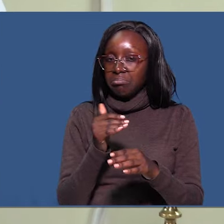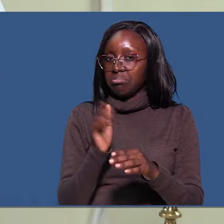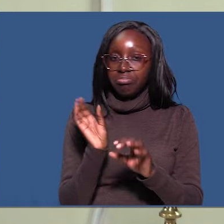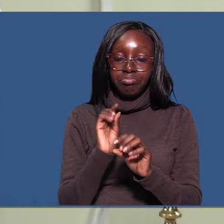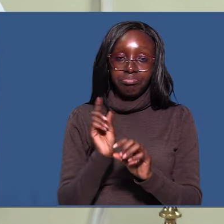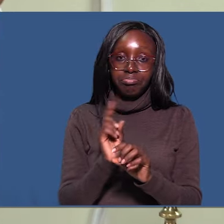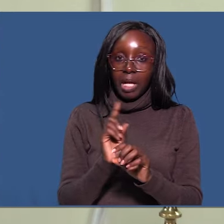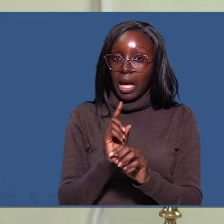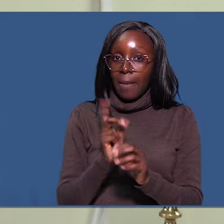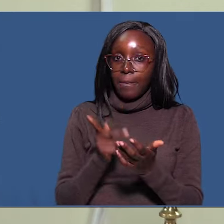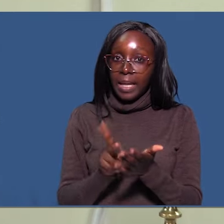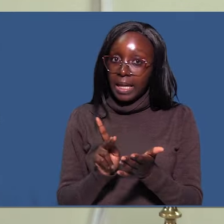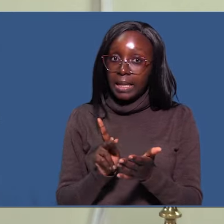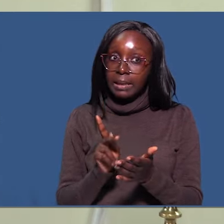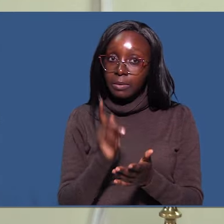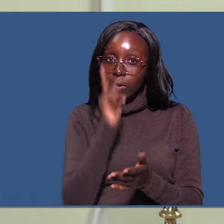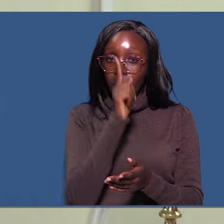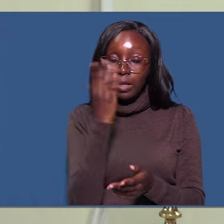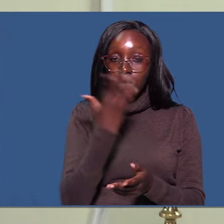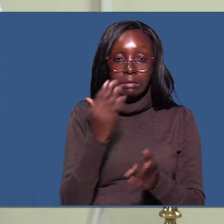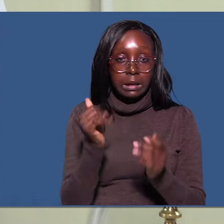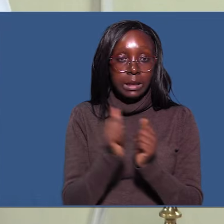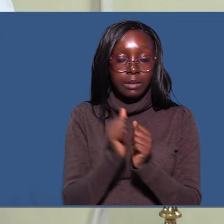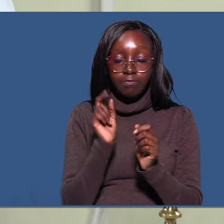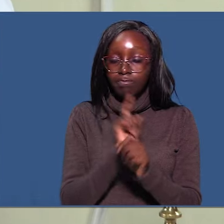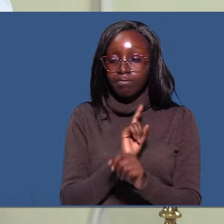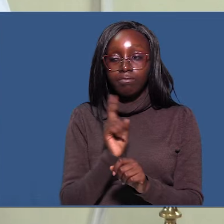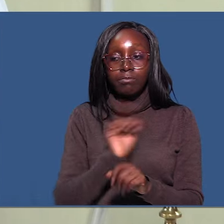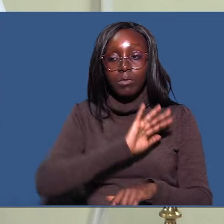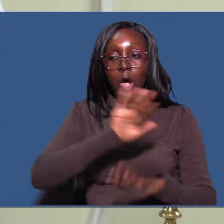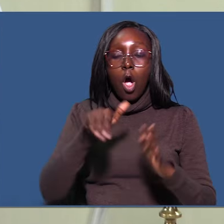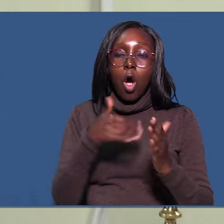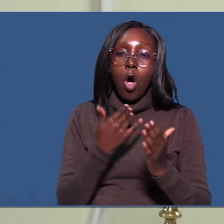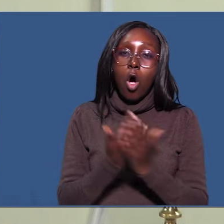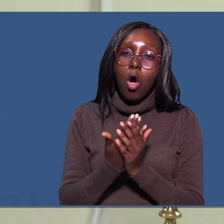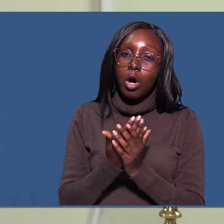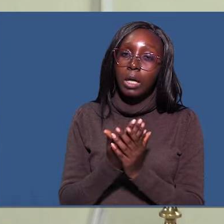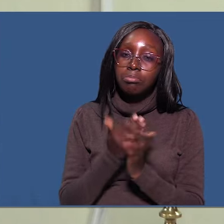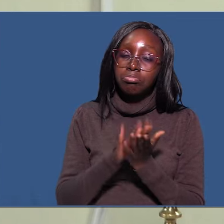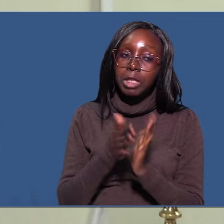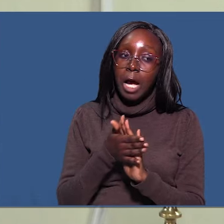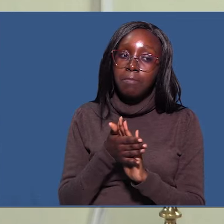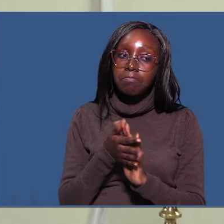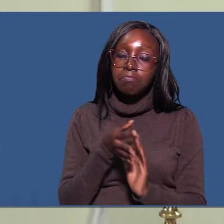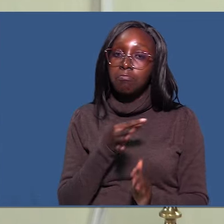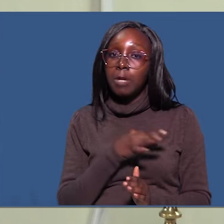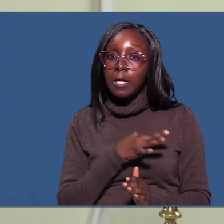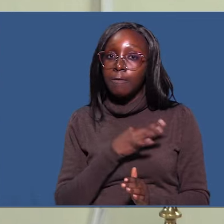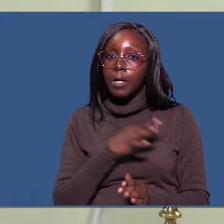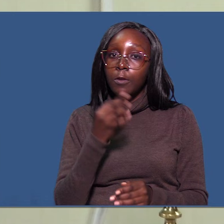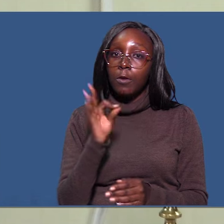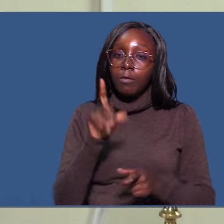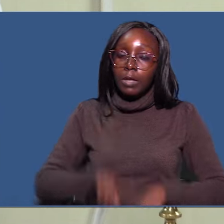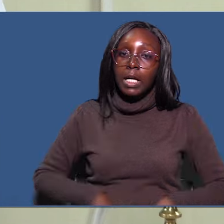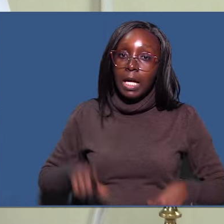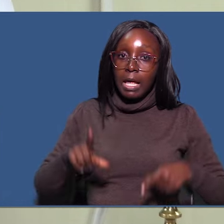to others. All these are meant to be product. They are meant to be a product of a life